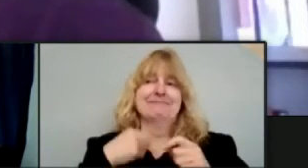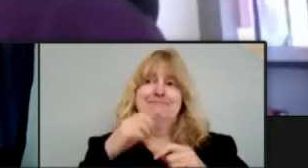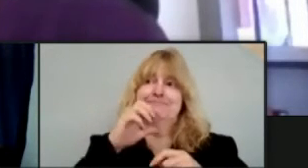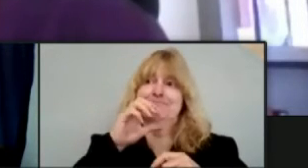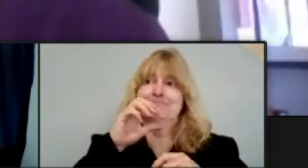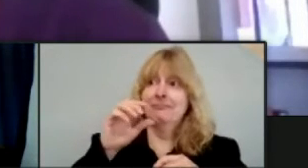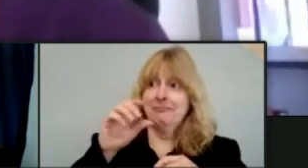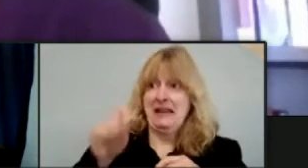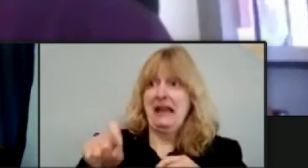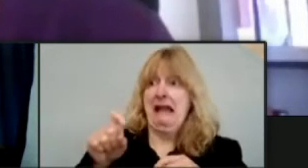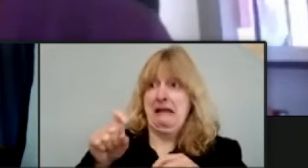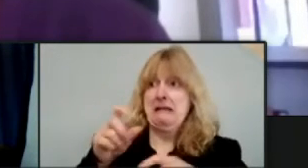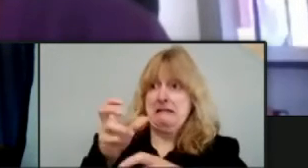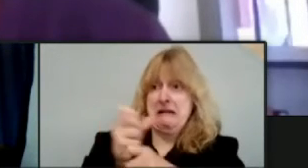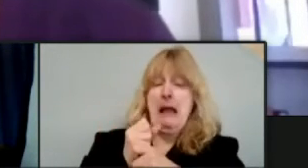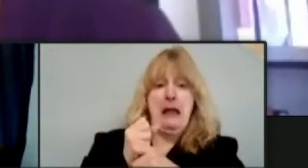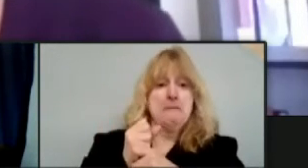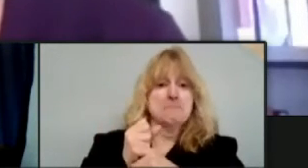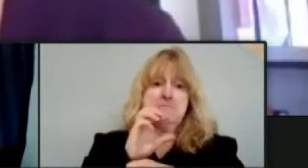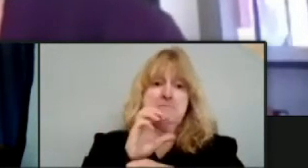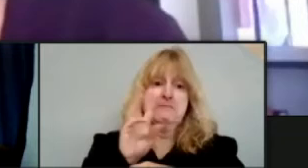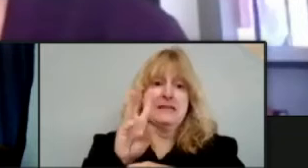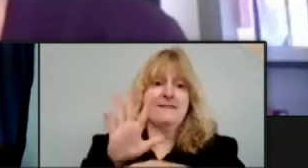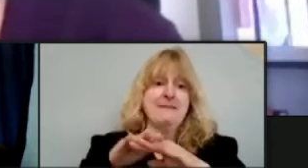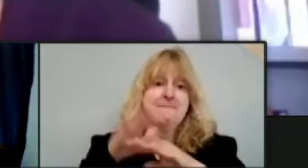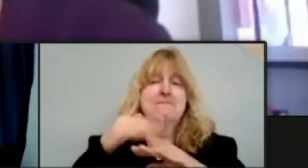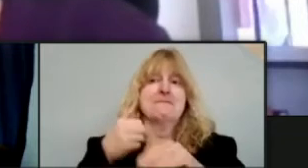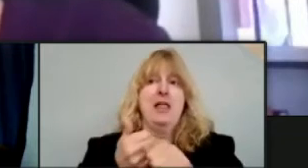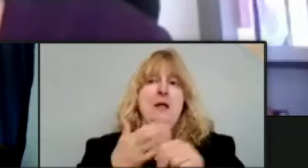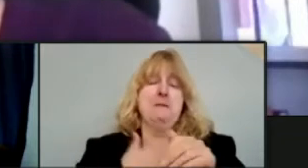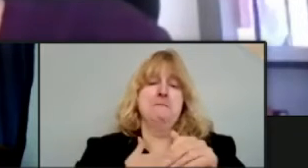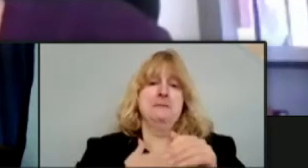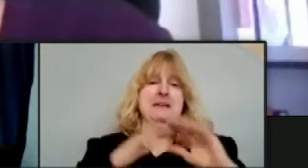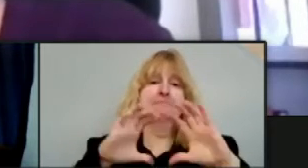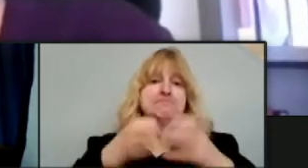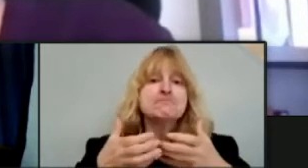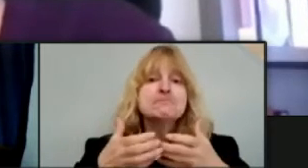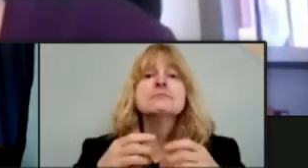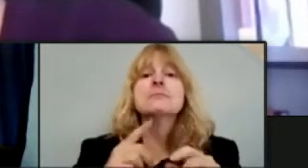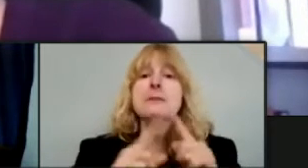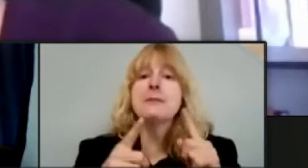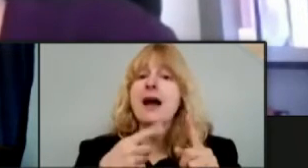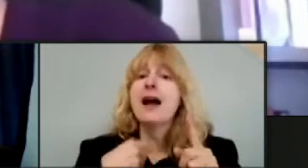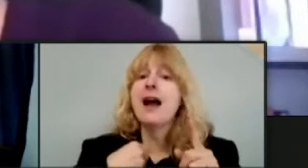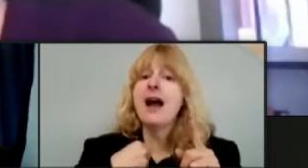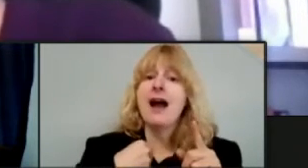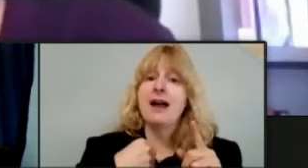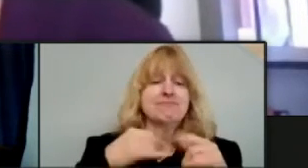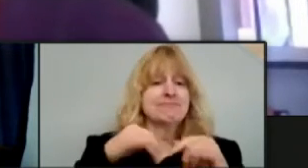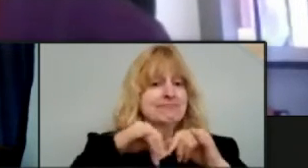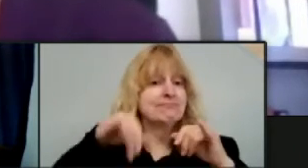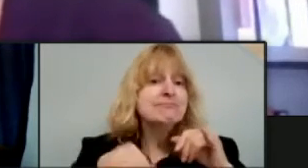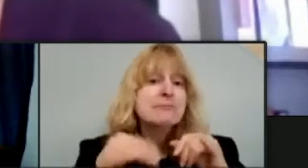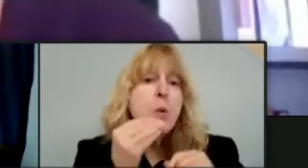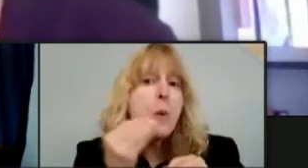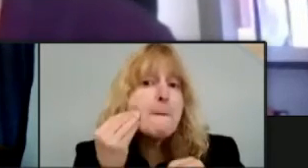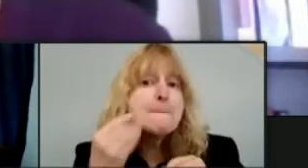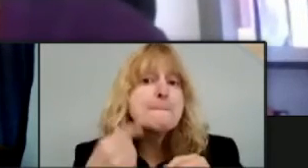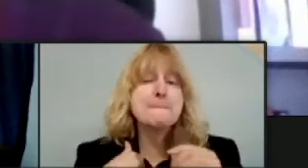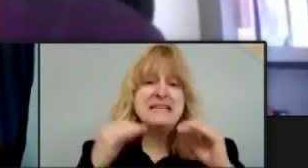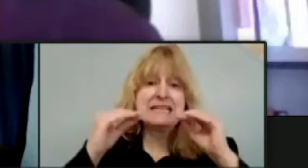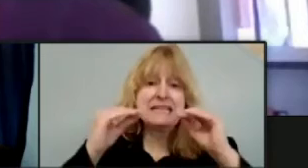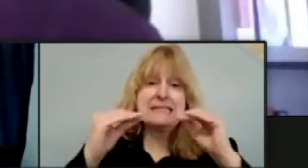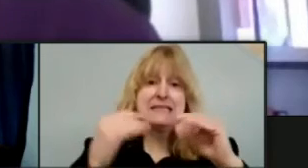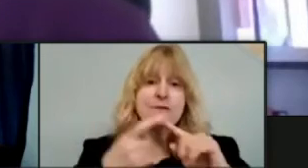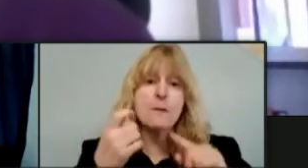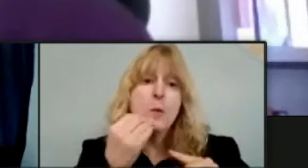schedule there. But yeah, so here's what I've said. I am hunkered down at home. I'm teaching from home.